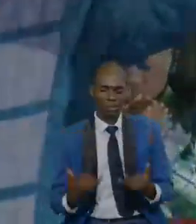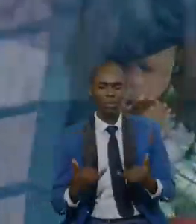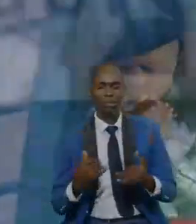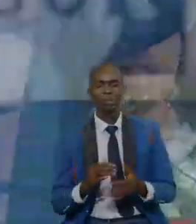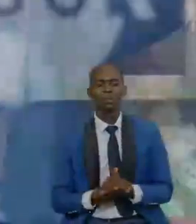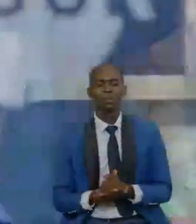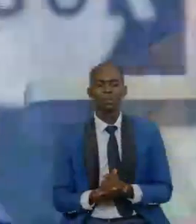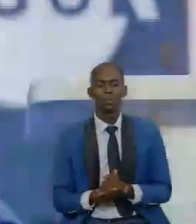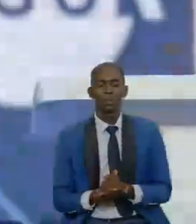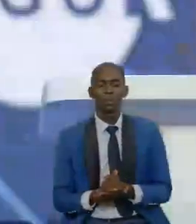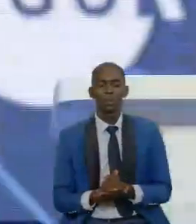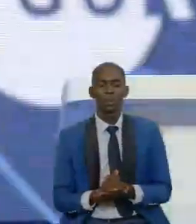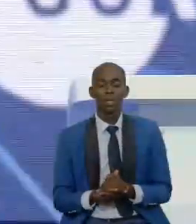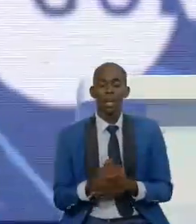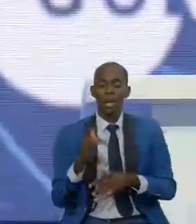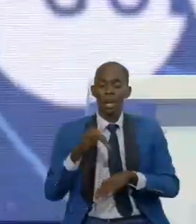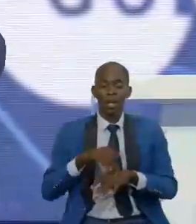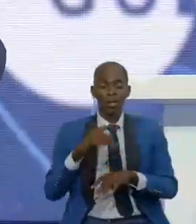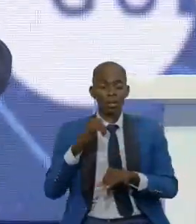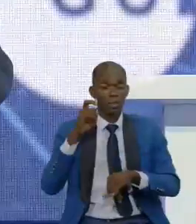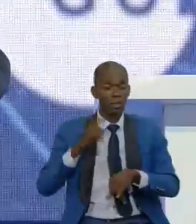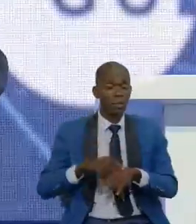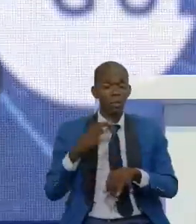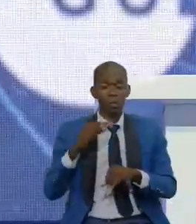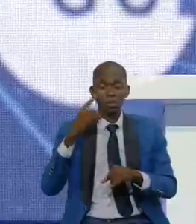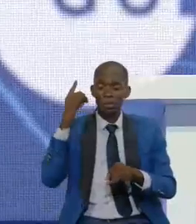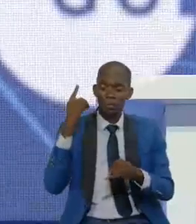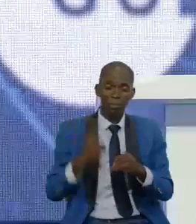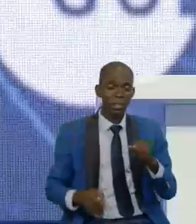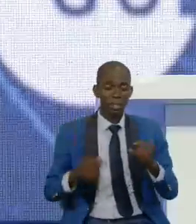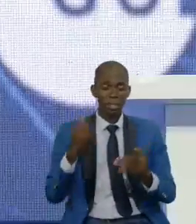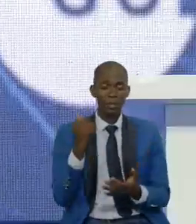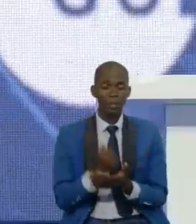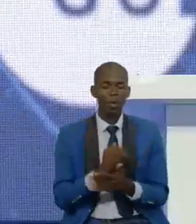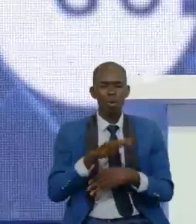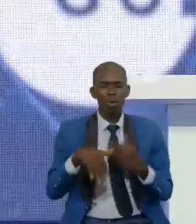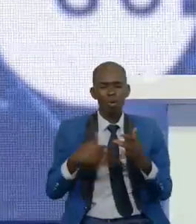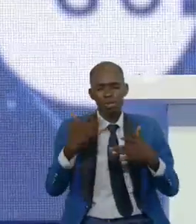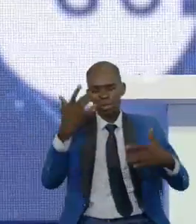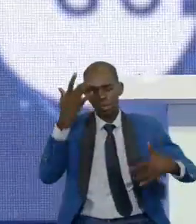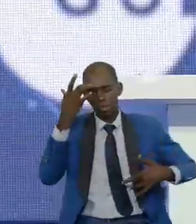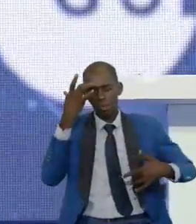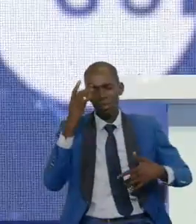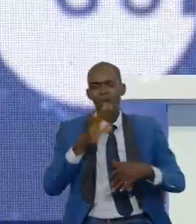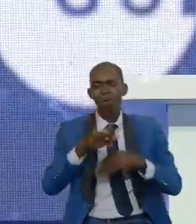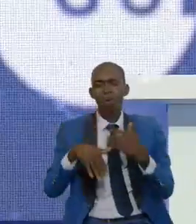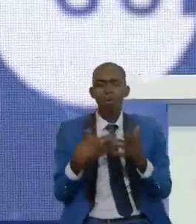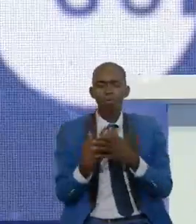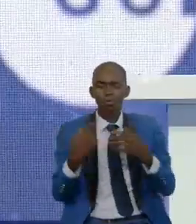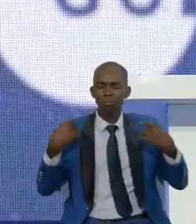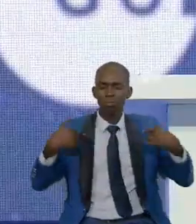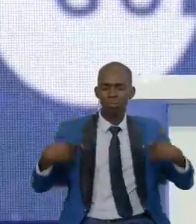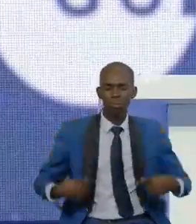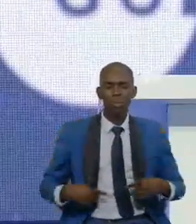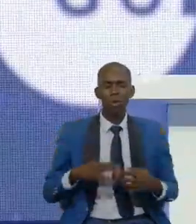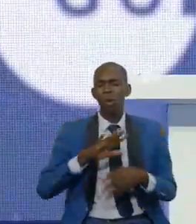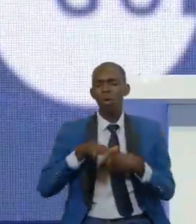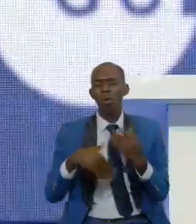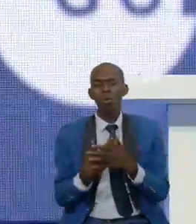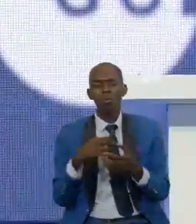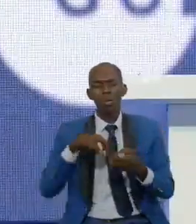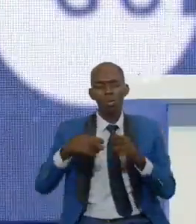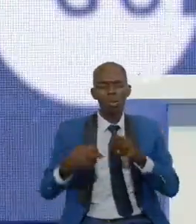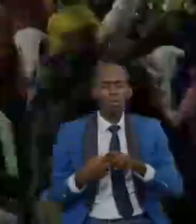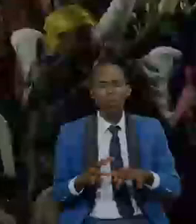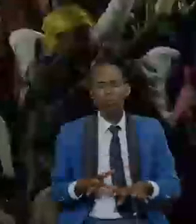At the time of the final amen, all the sicknesses, all the infirmities, all the problems, all the mountains